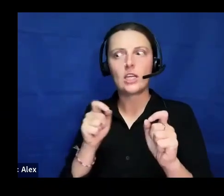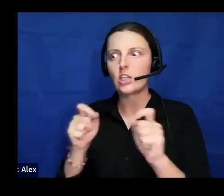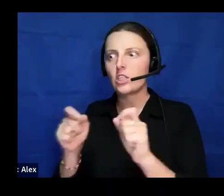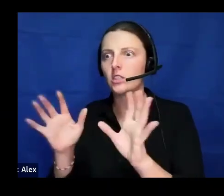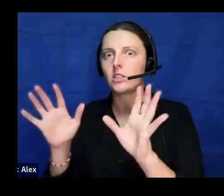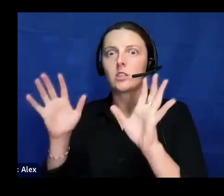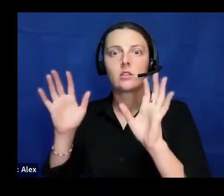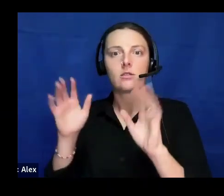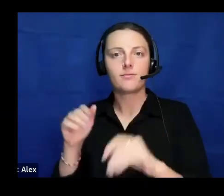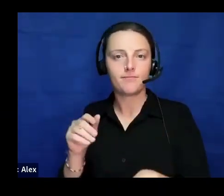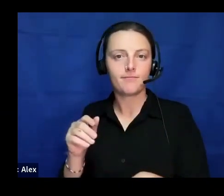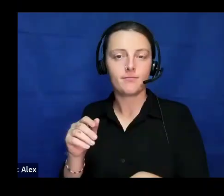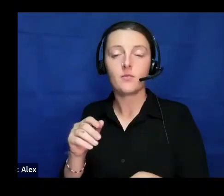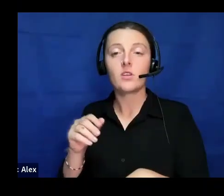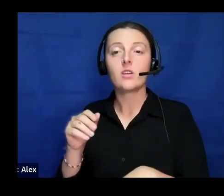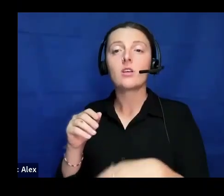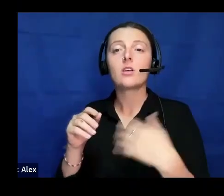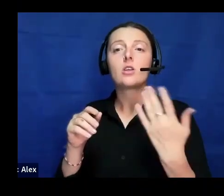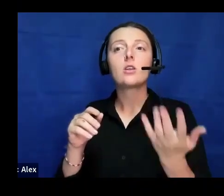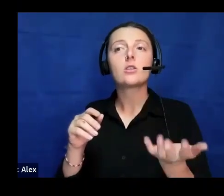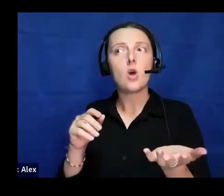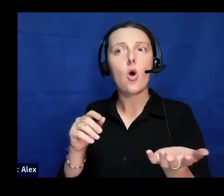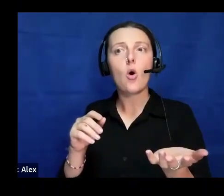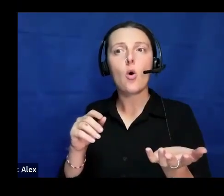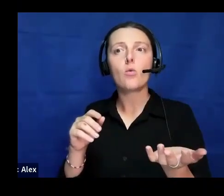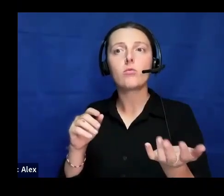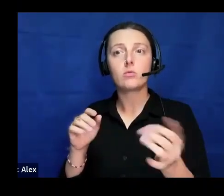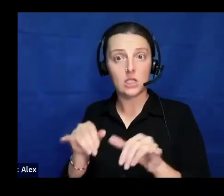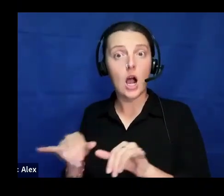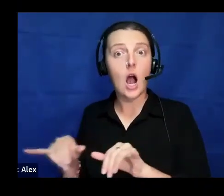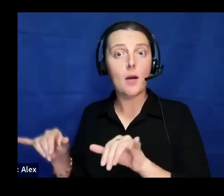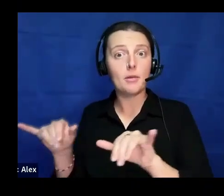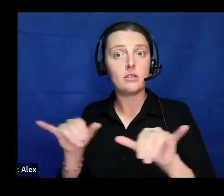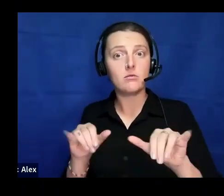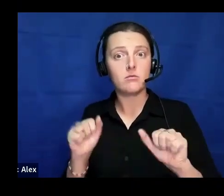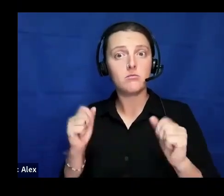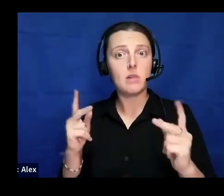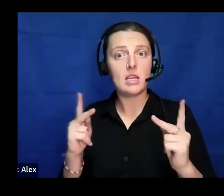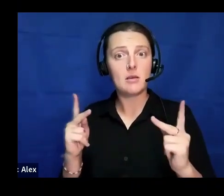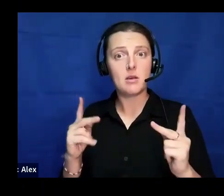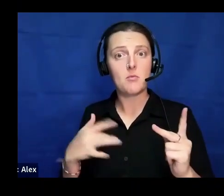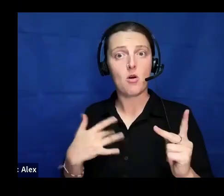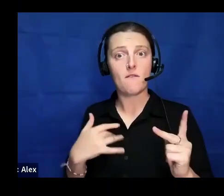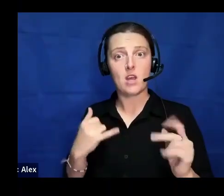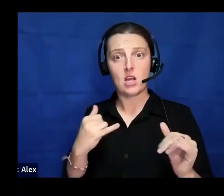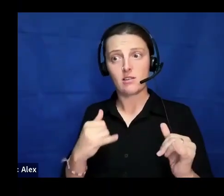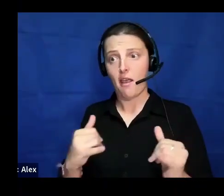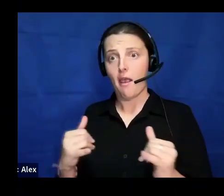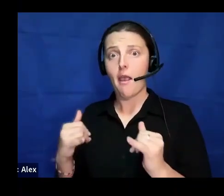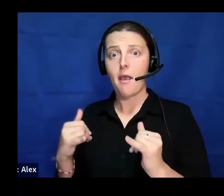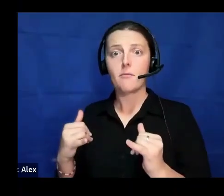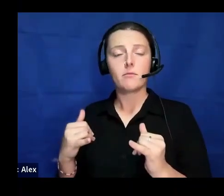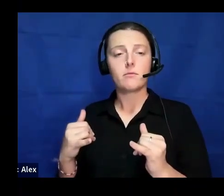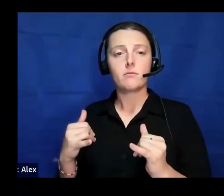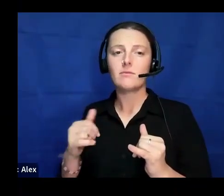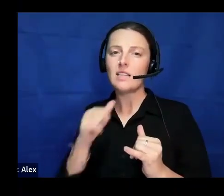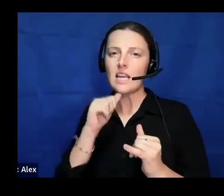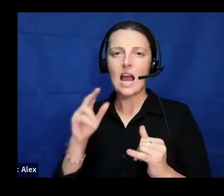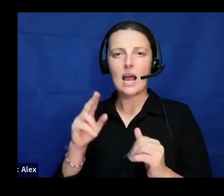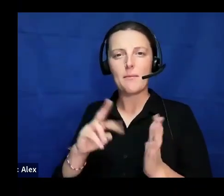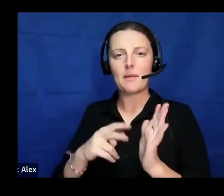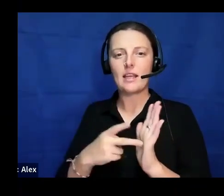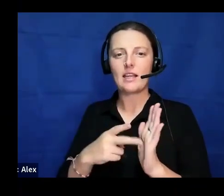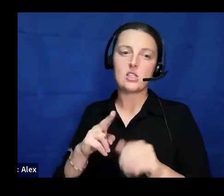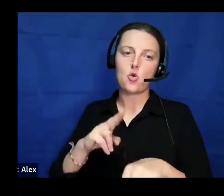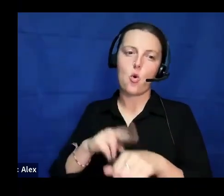feel those things doesn't, or just because it is common to feel those things, it doesn't mean it's a normal thing, right? So we do know there are things that can